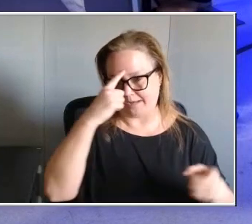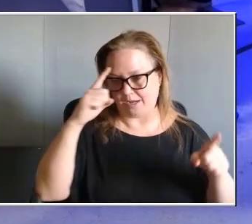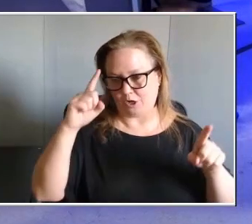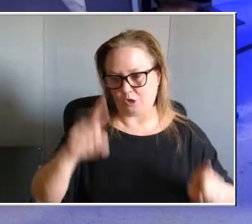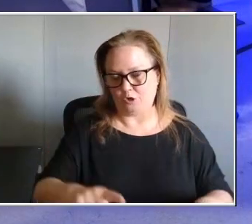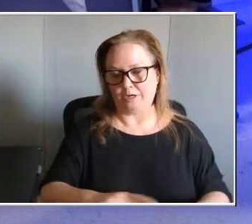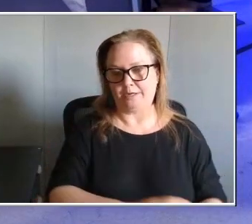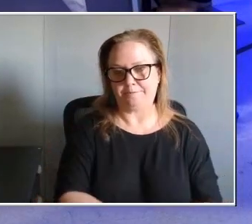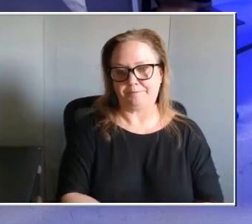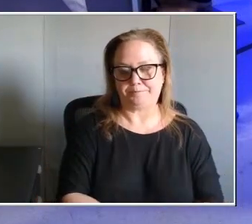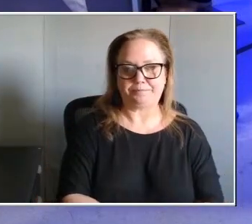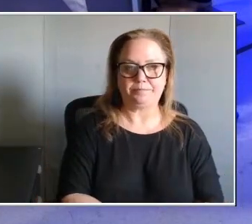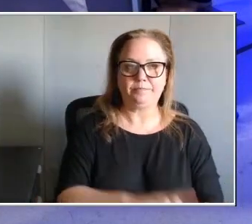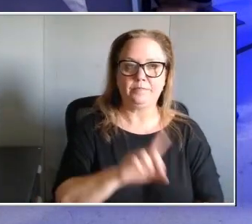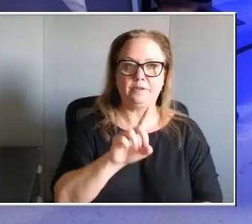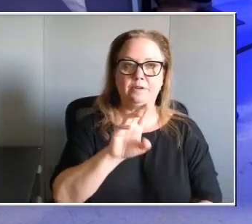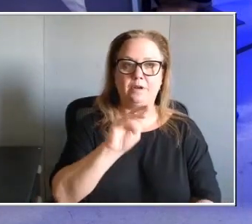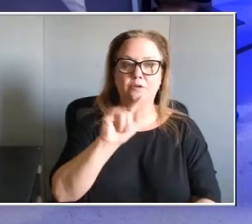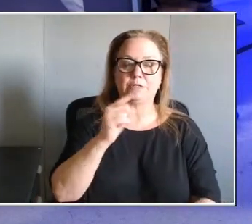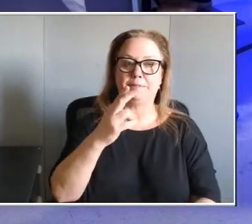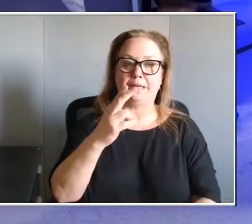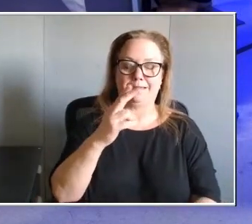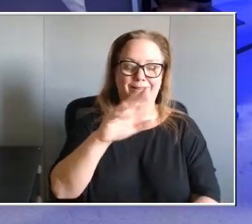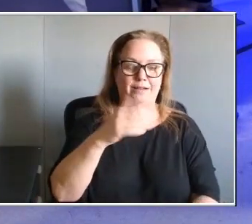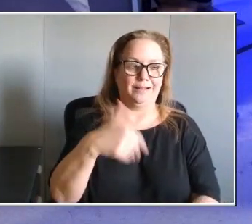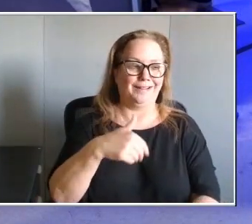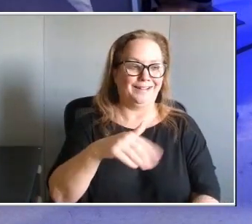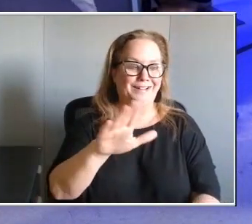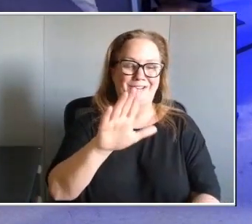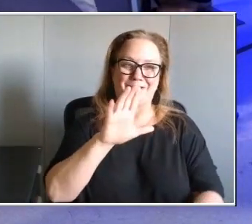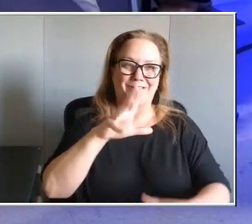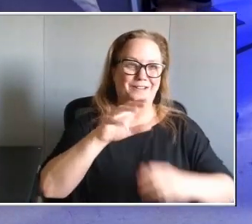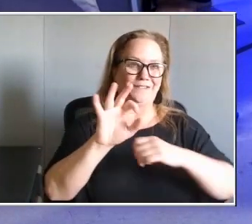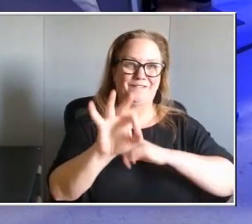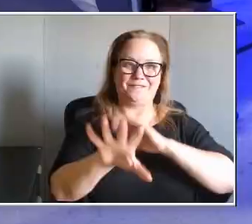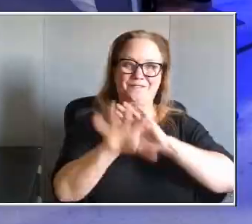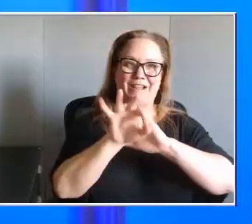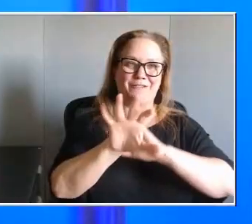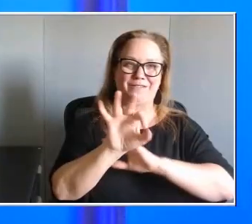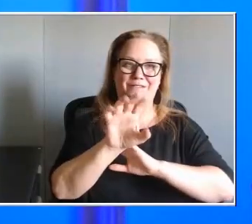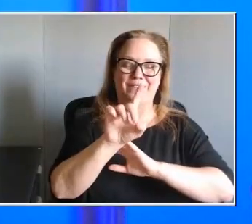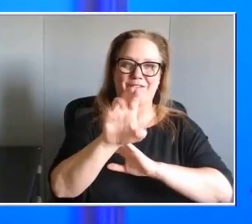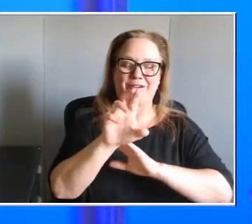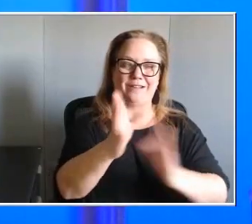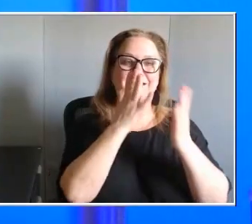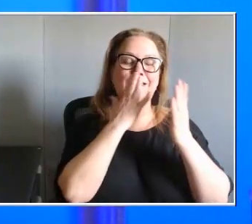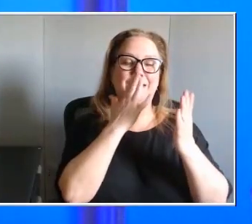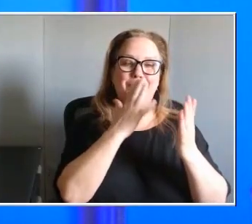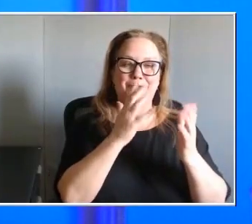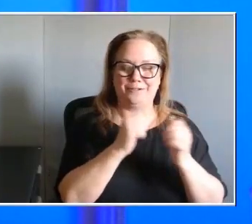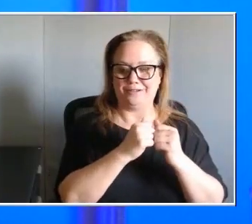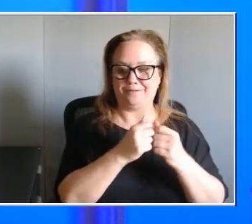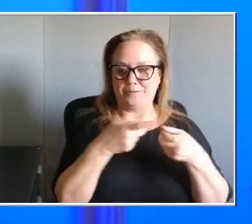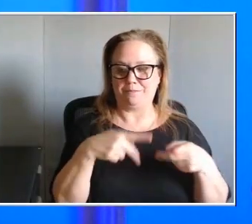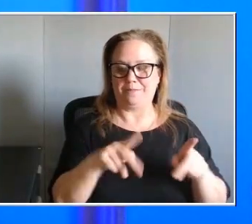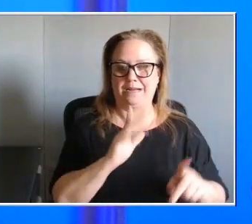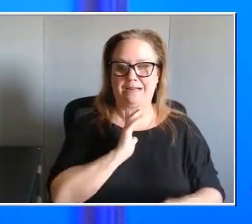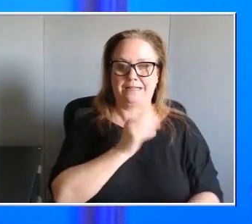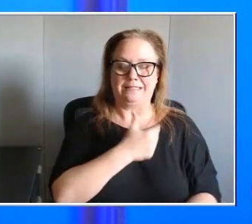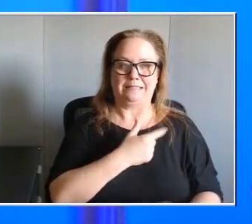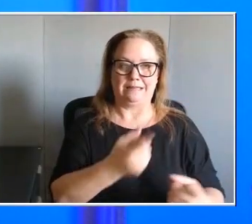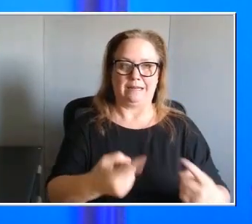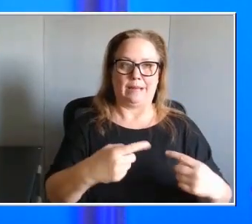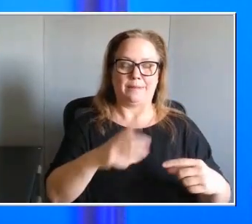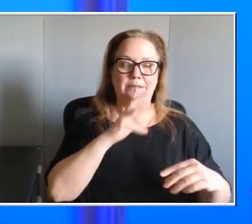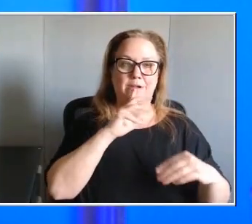the conversation. And Dr. Smith, man, founder, you're in the conversation. Well, I want to thank you for allowing us to come on and talk